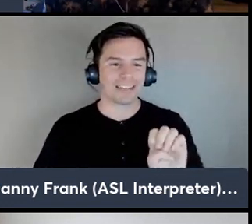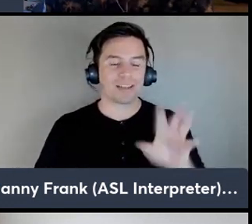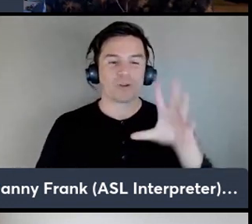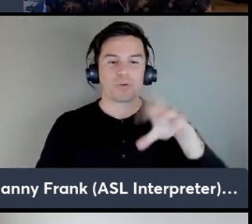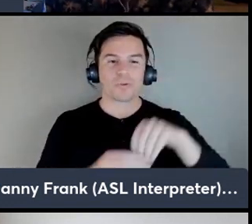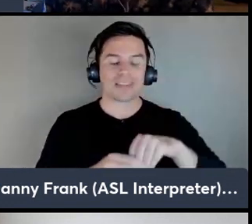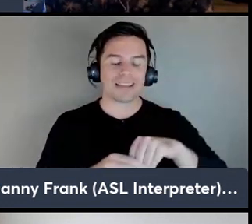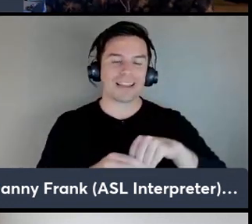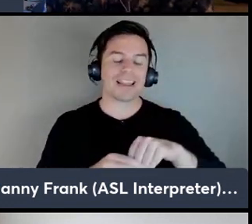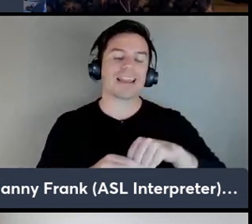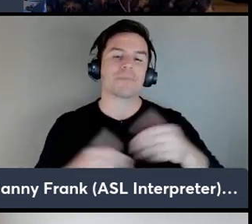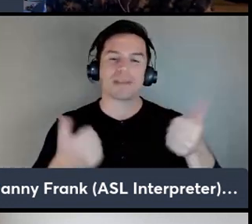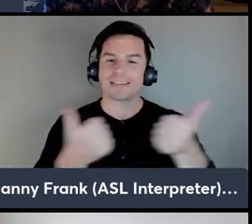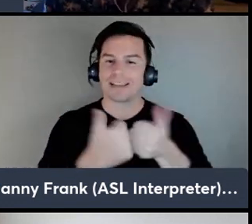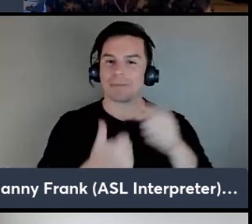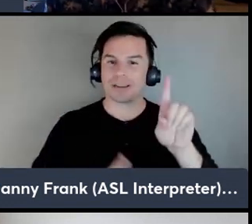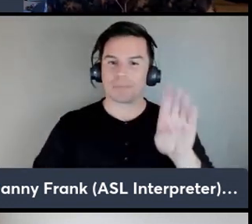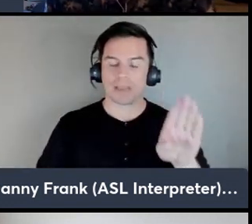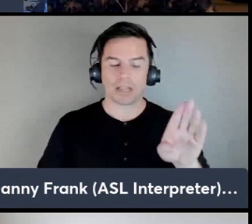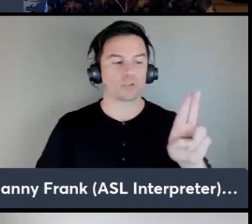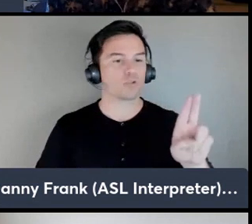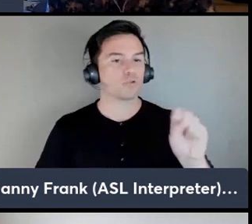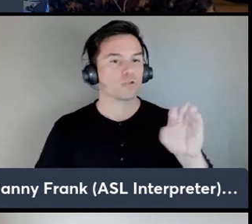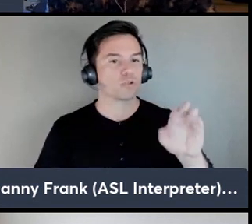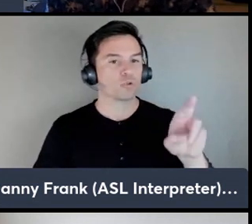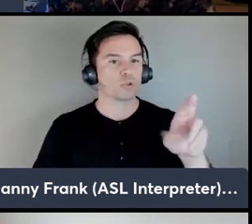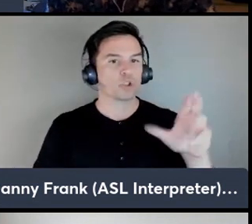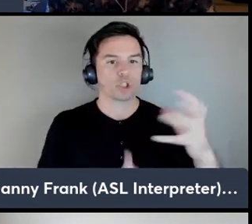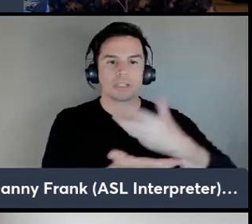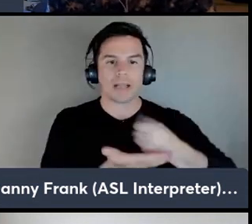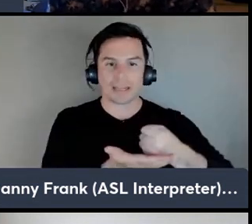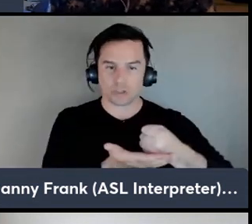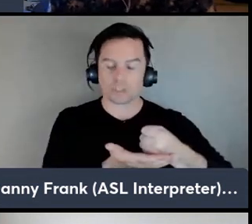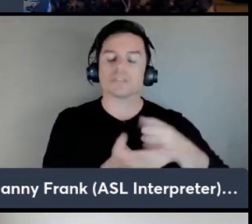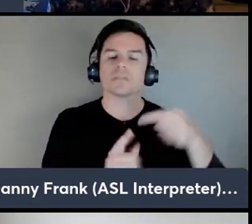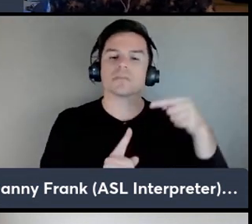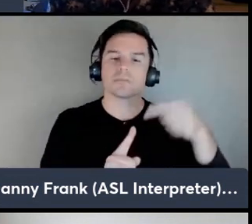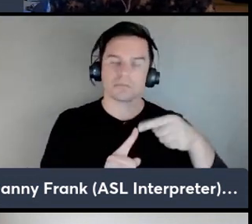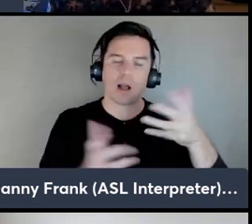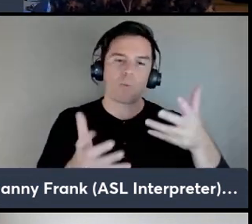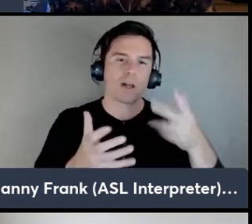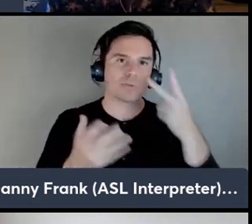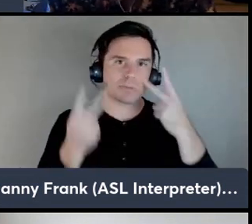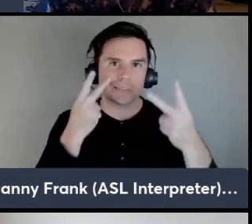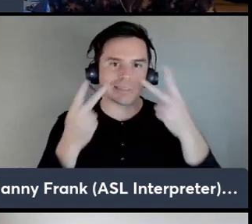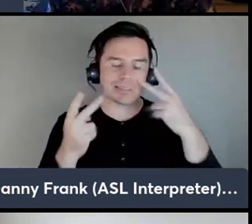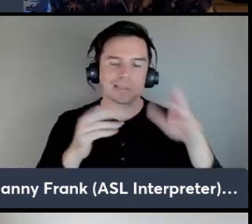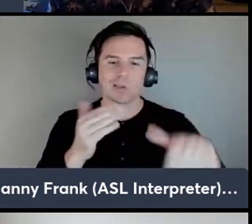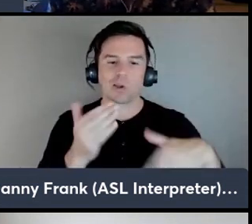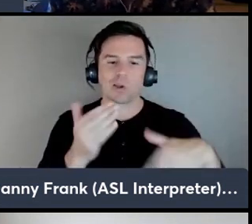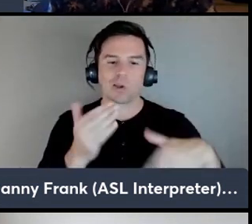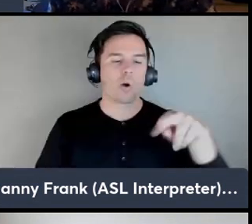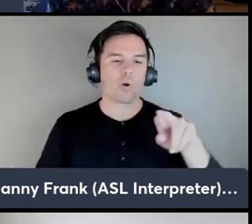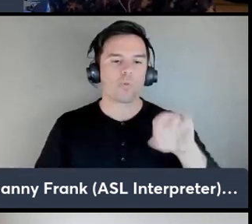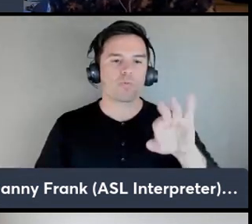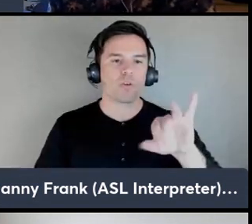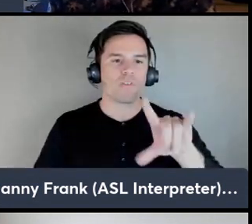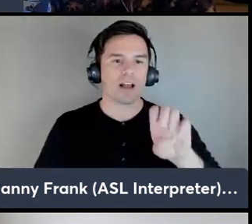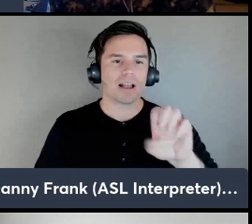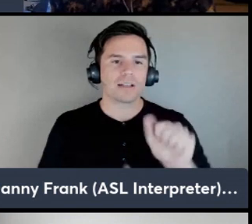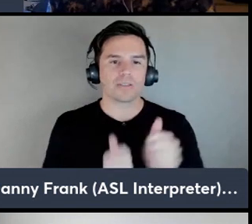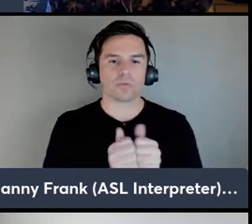on my users collection. I'm going to find all the gamer profiles that have the username